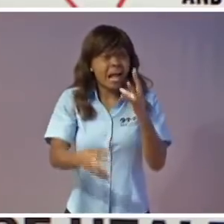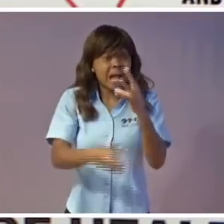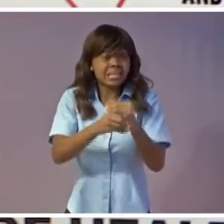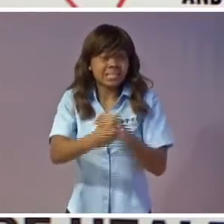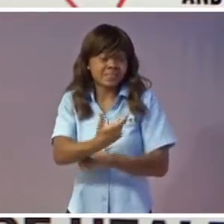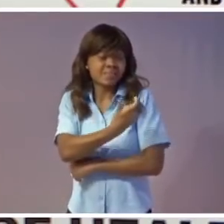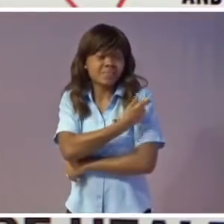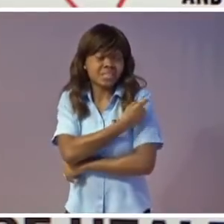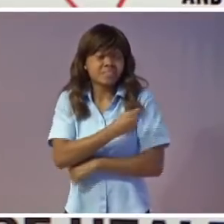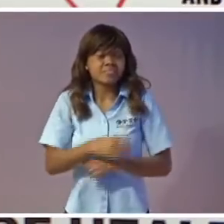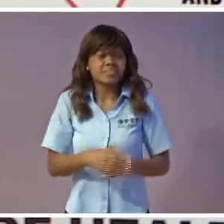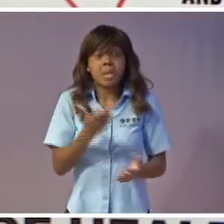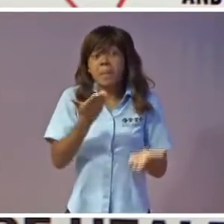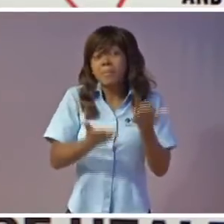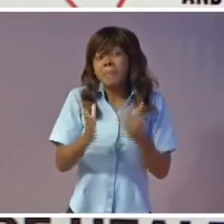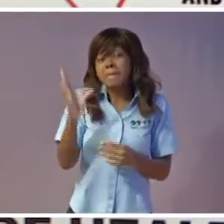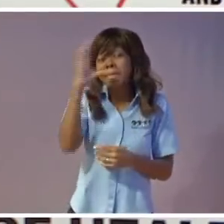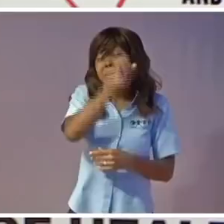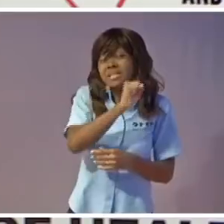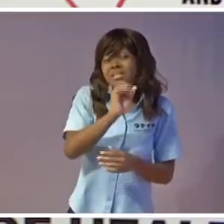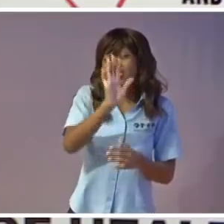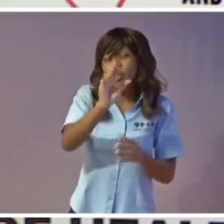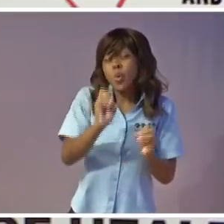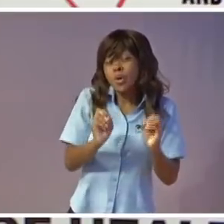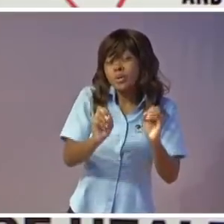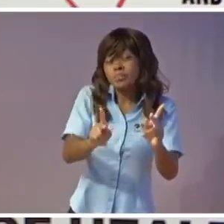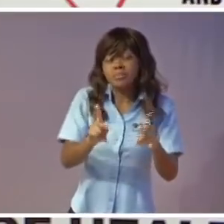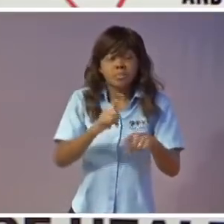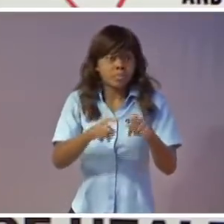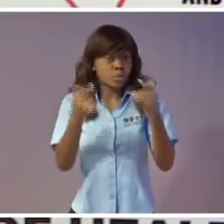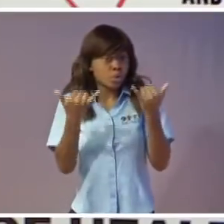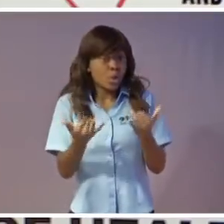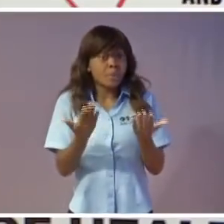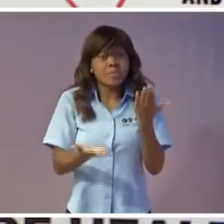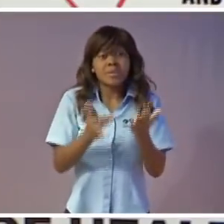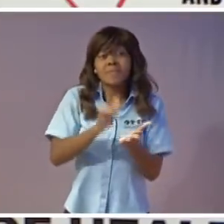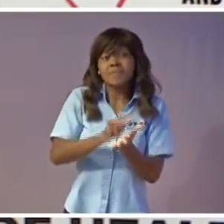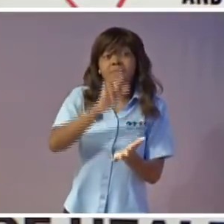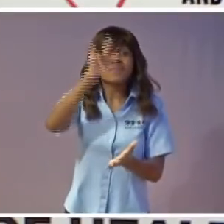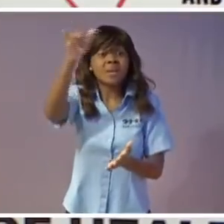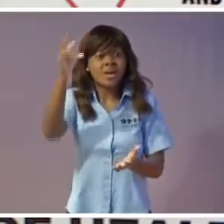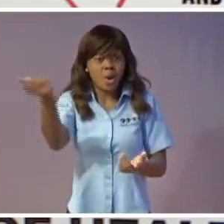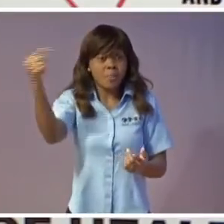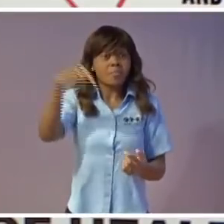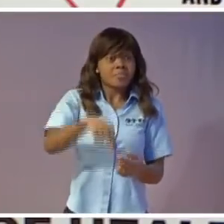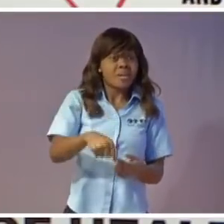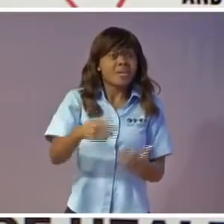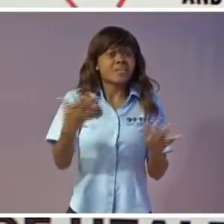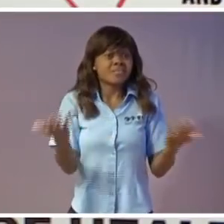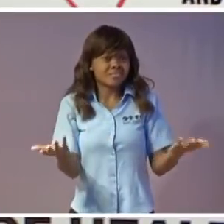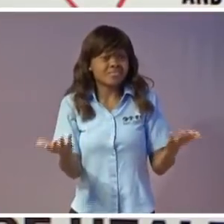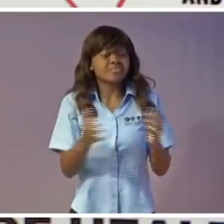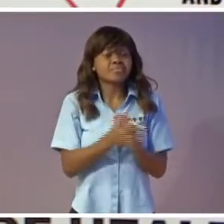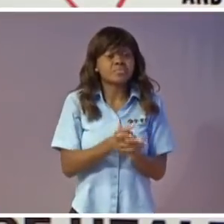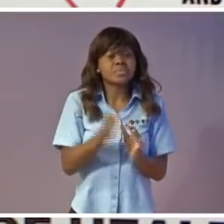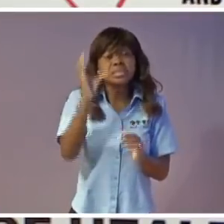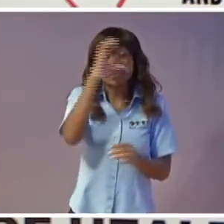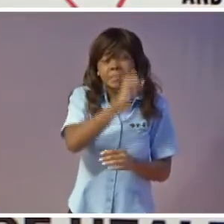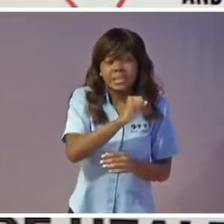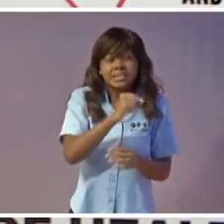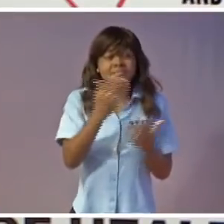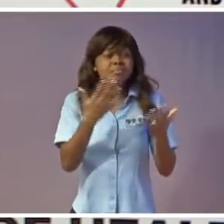and you still want to get boosted, once you fall into that category that were eligible to be